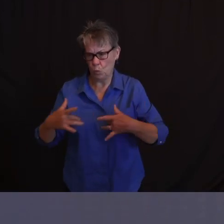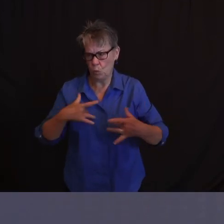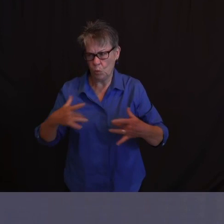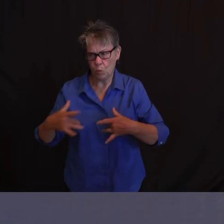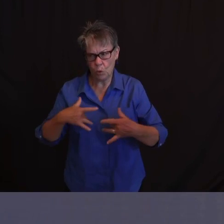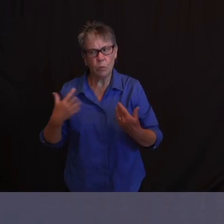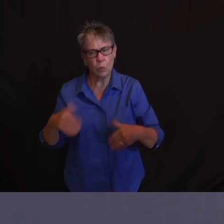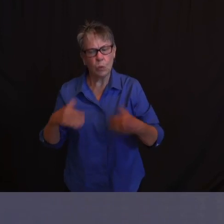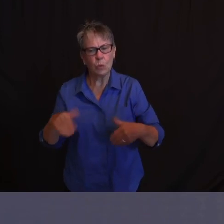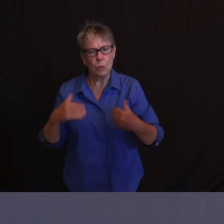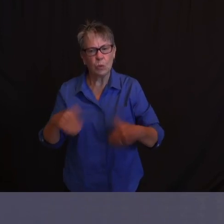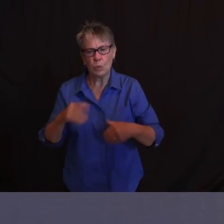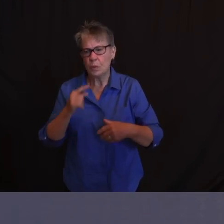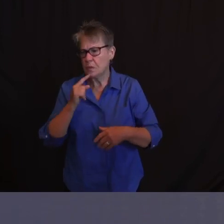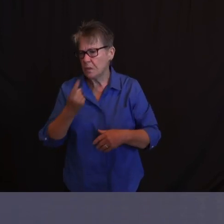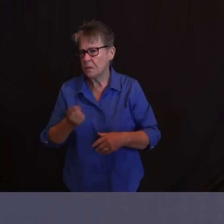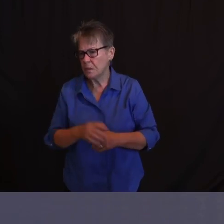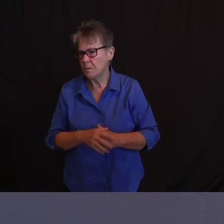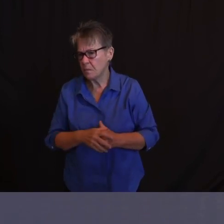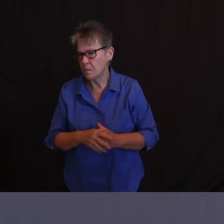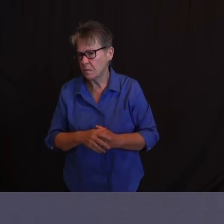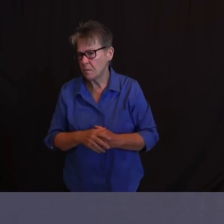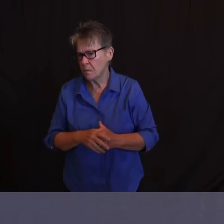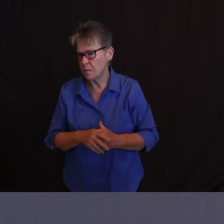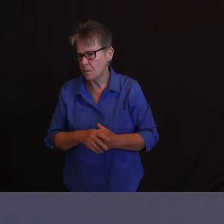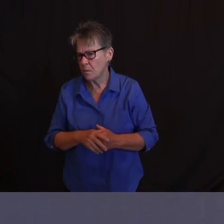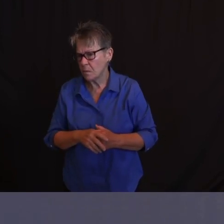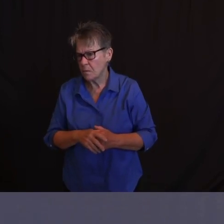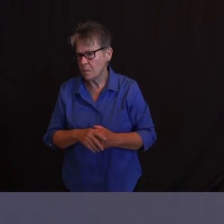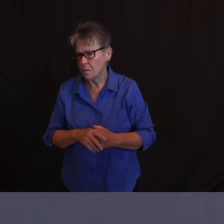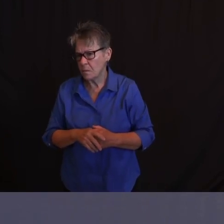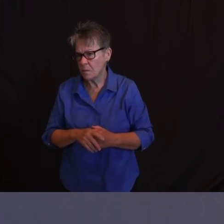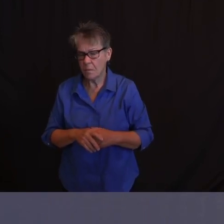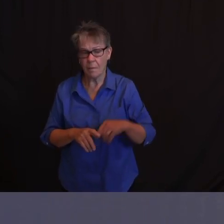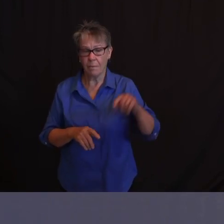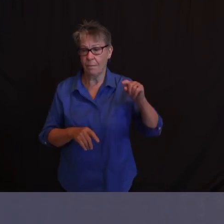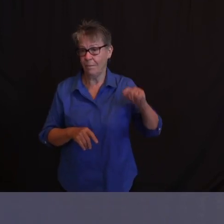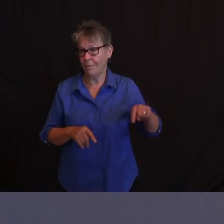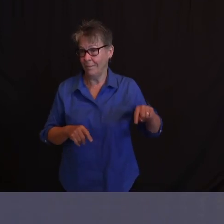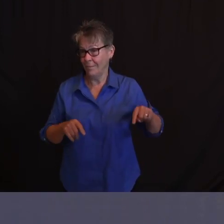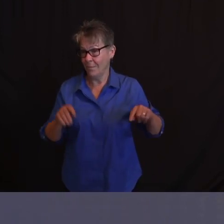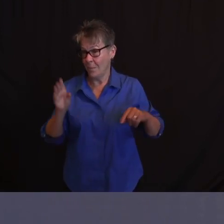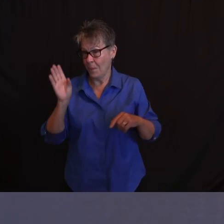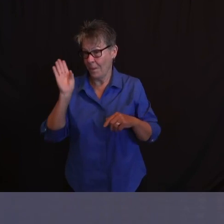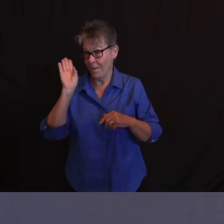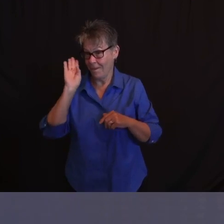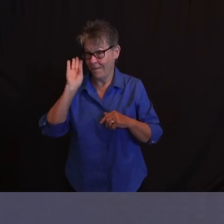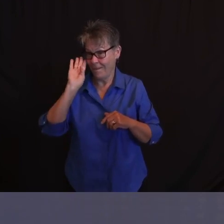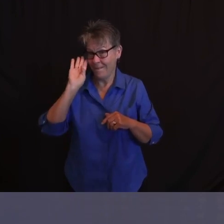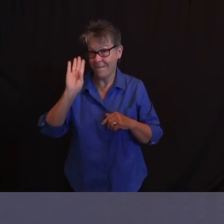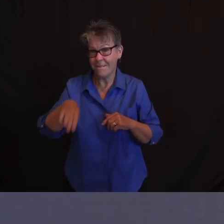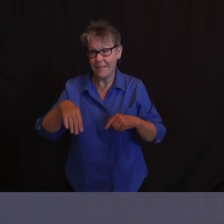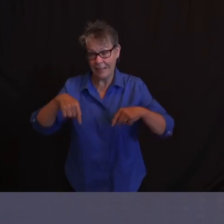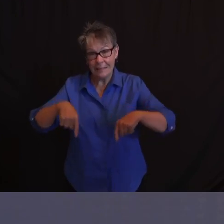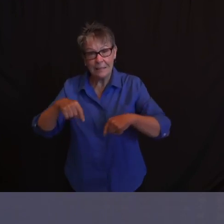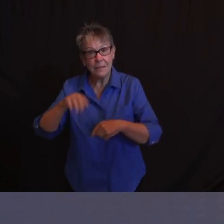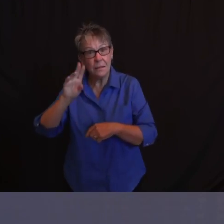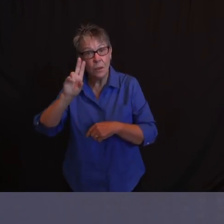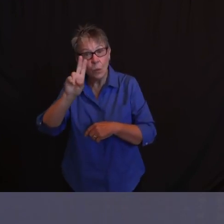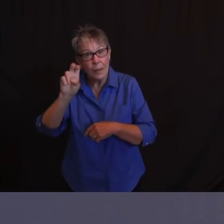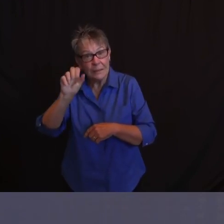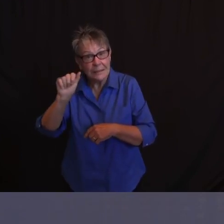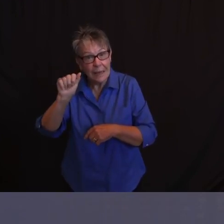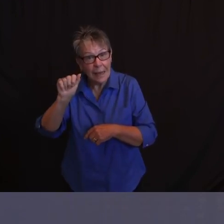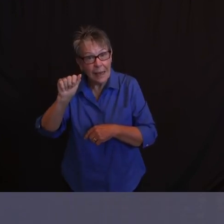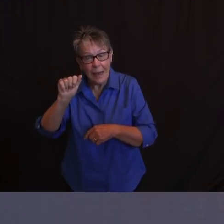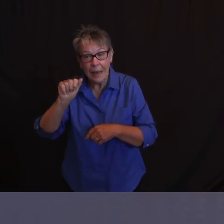add. We are the United States of America. We can't stop people at our borders. We can plead to personal responsibility.